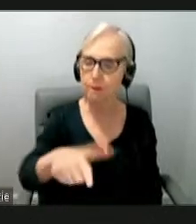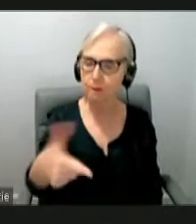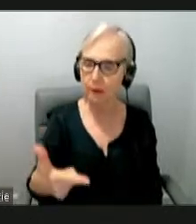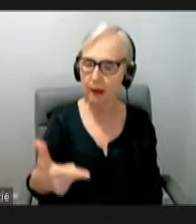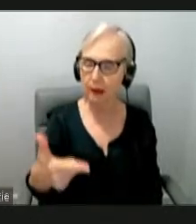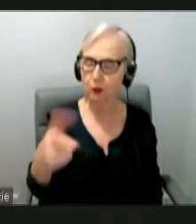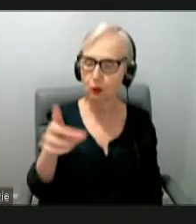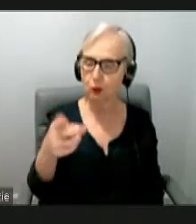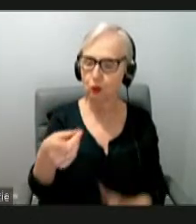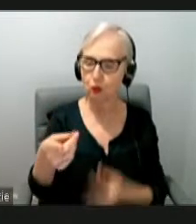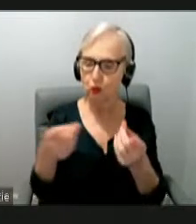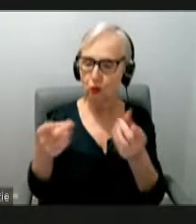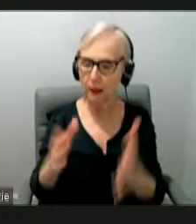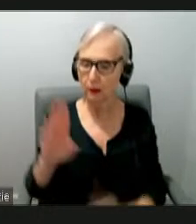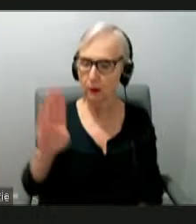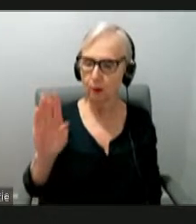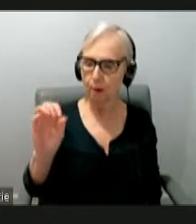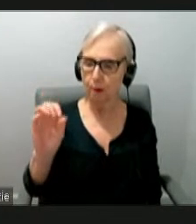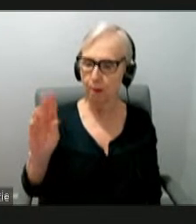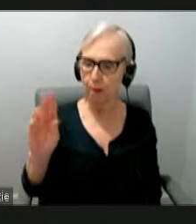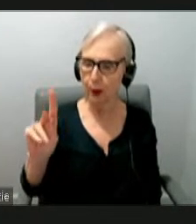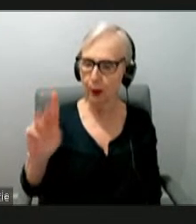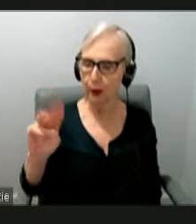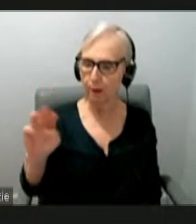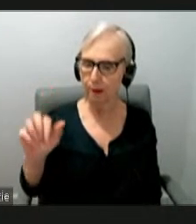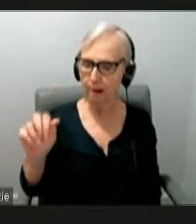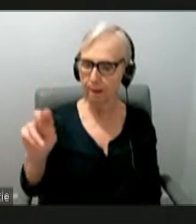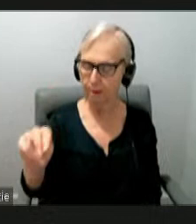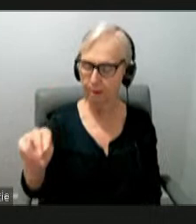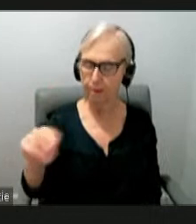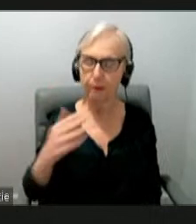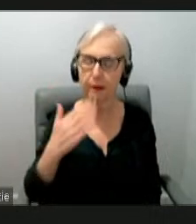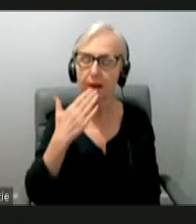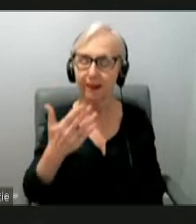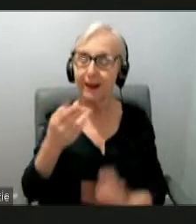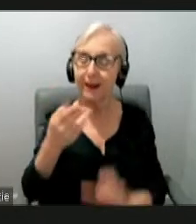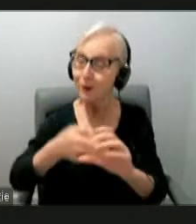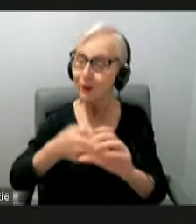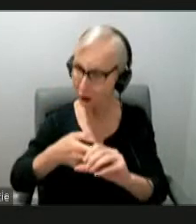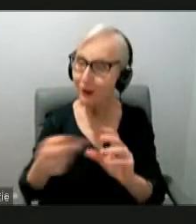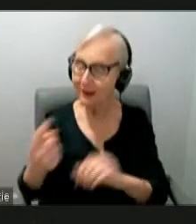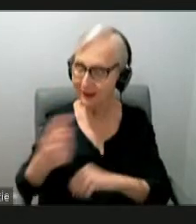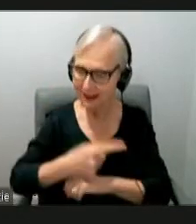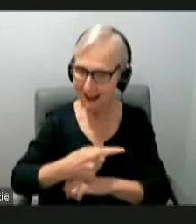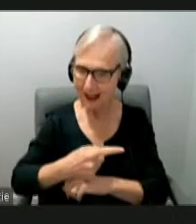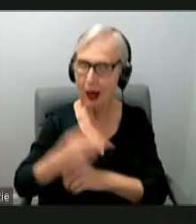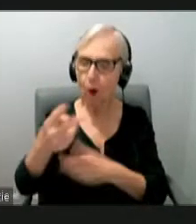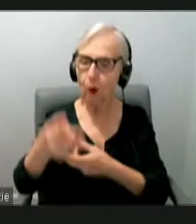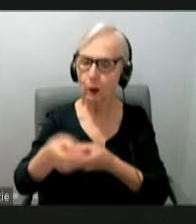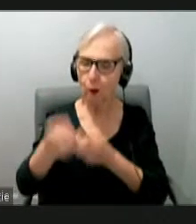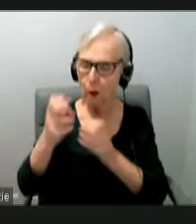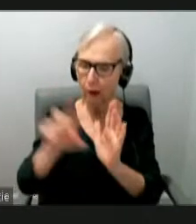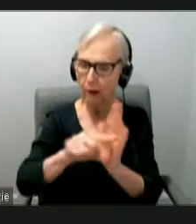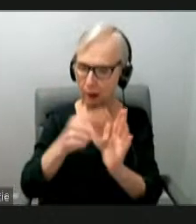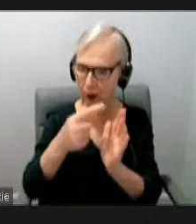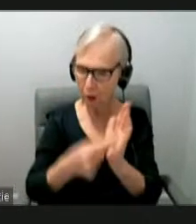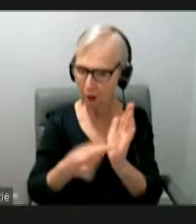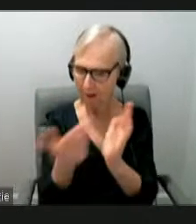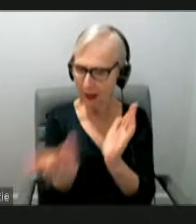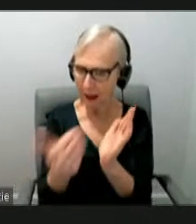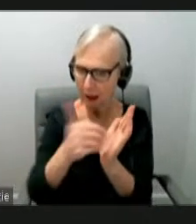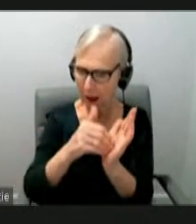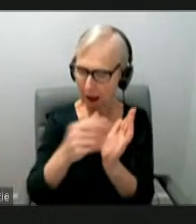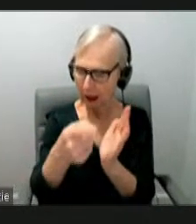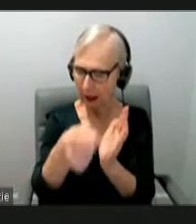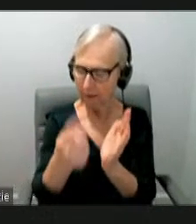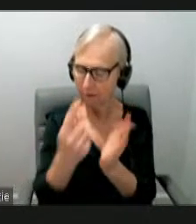Bookman. Thank you, Dr. Hurley, and thank you all for joining today. Wanted to pull this graphic back out again